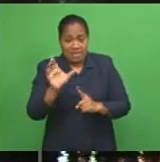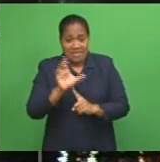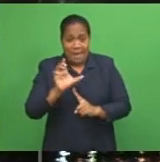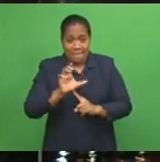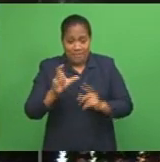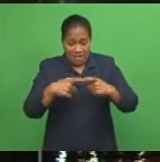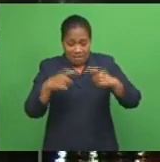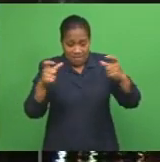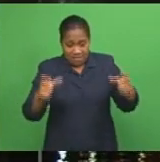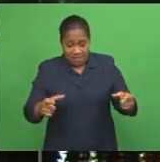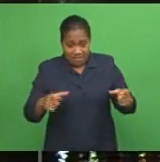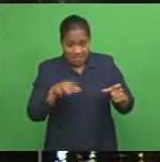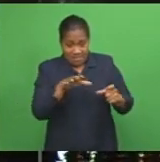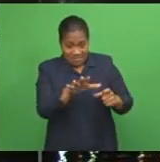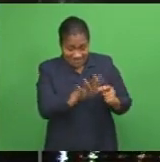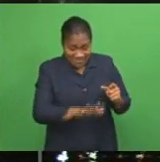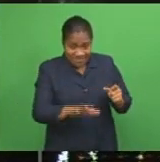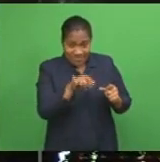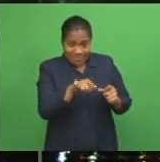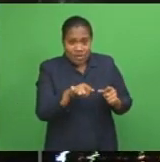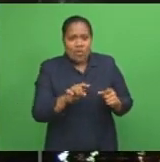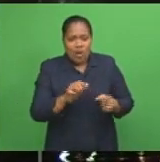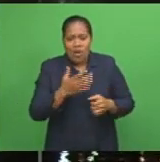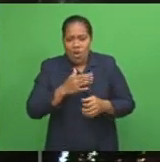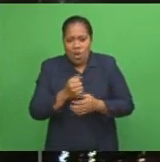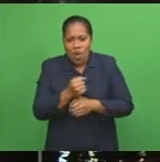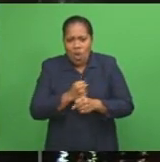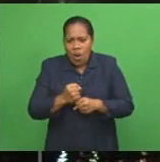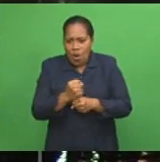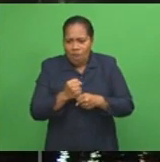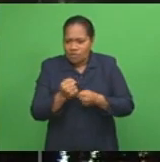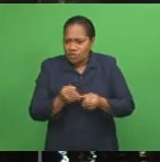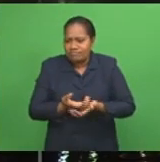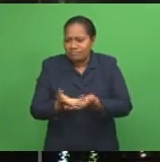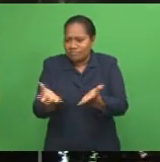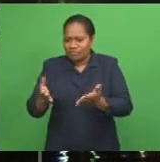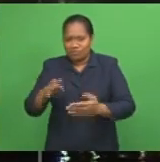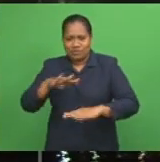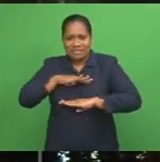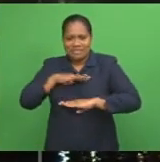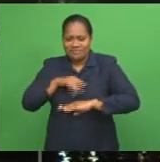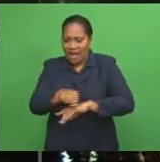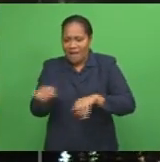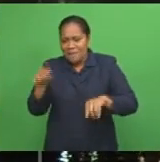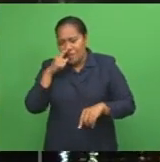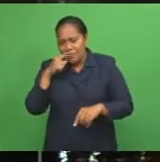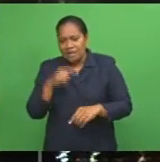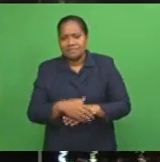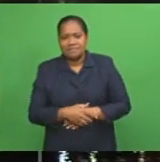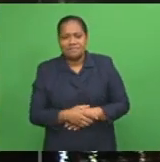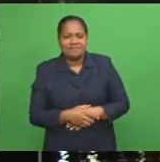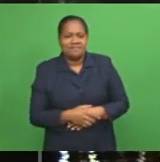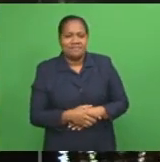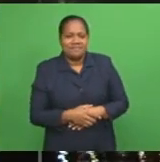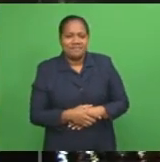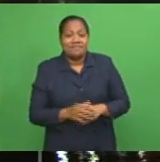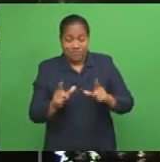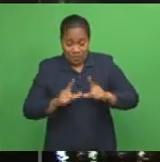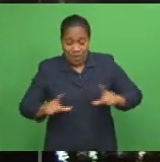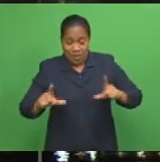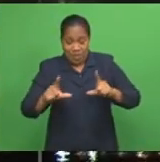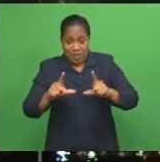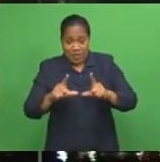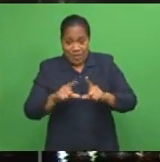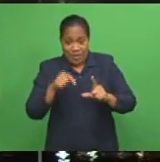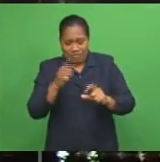are in constant competition to keep the coffee addicts satisfied. Venina Rakautonga spoke with the head barista at a local hotspot about